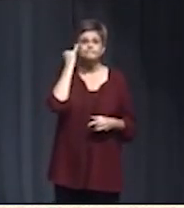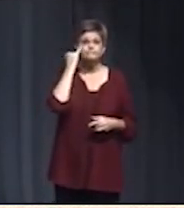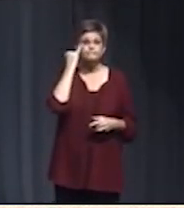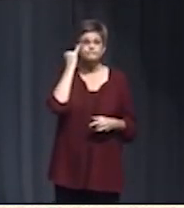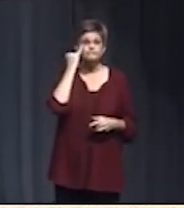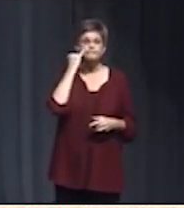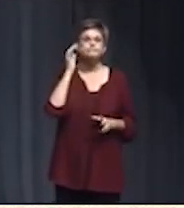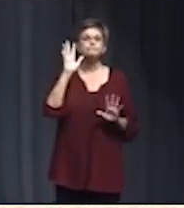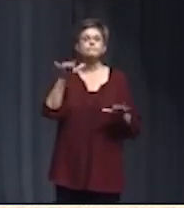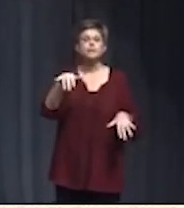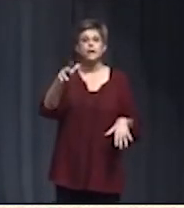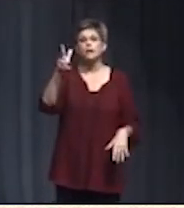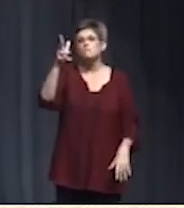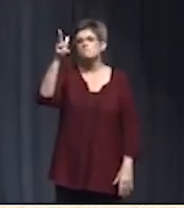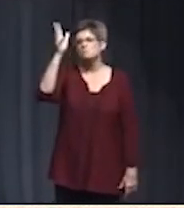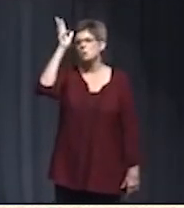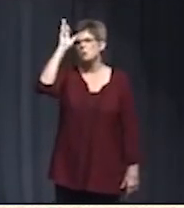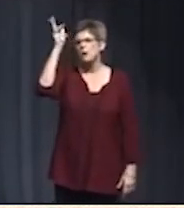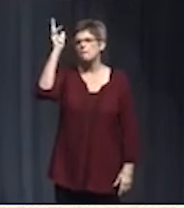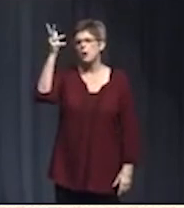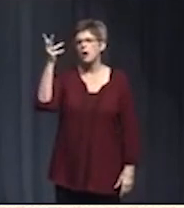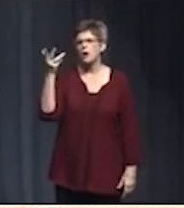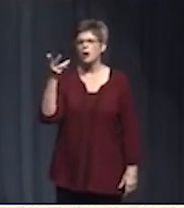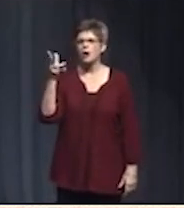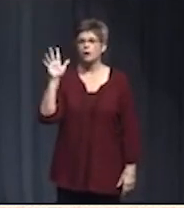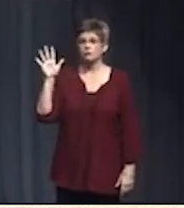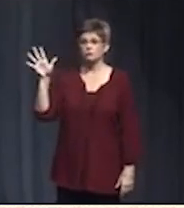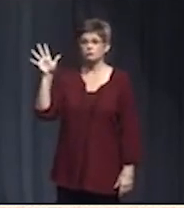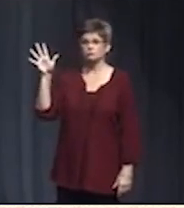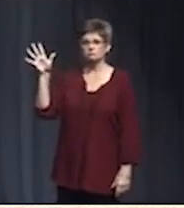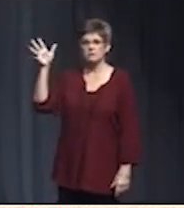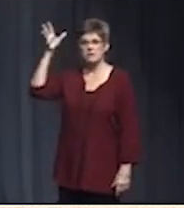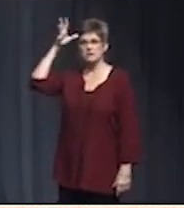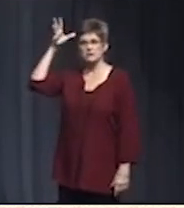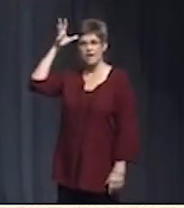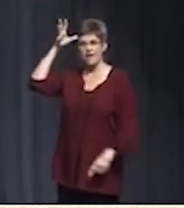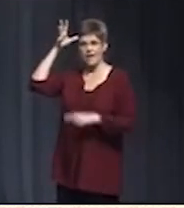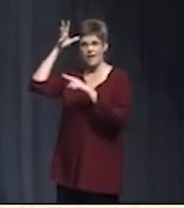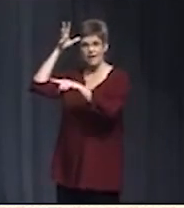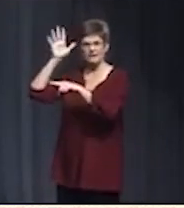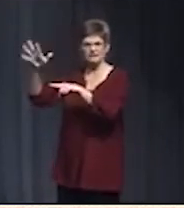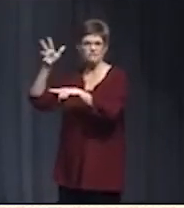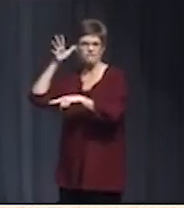If grandpa, dad's dad, was a good father,